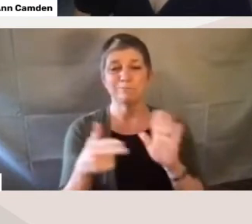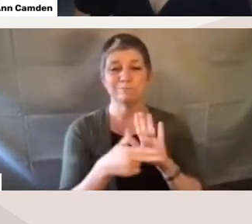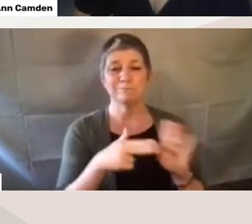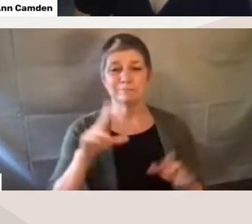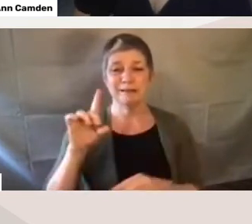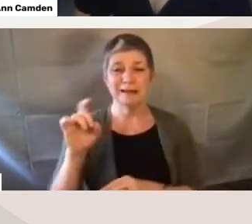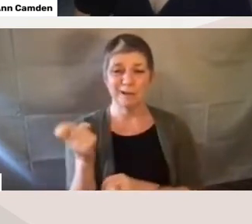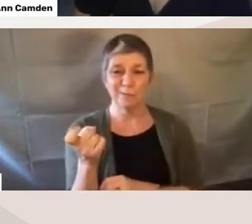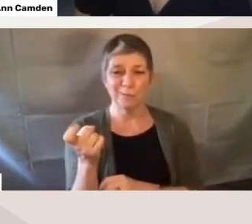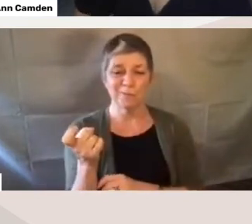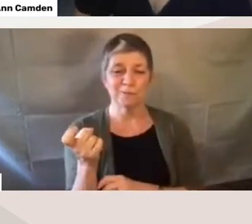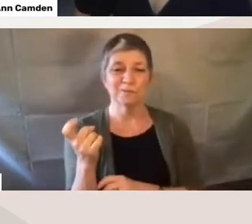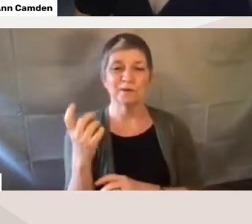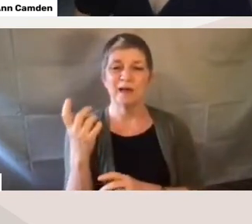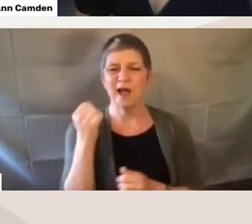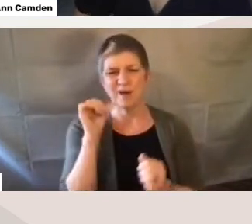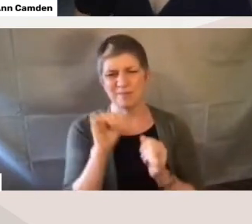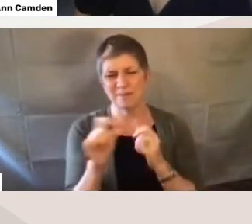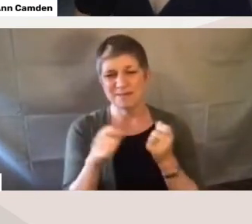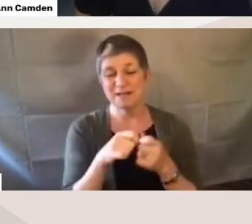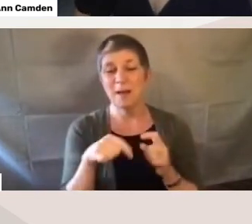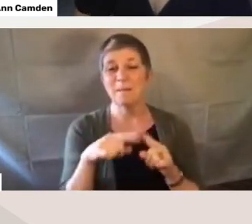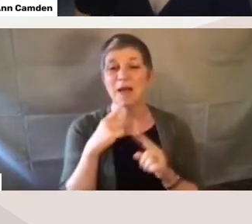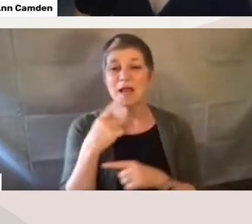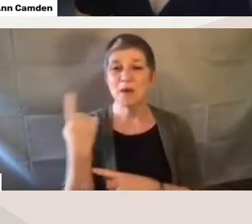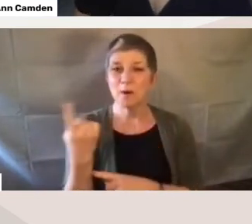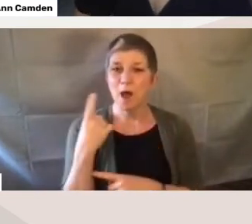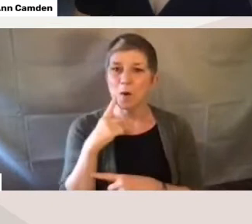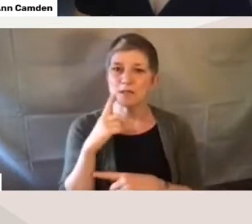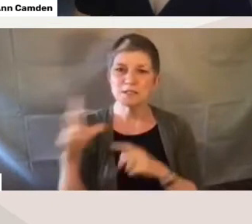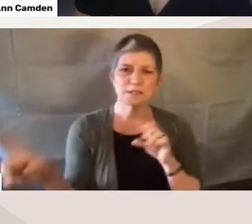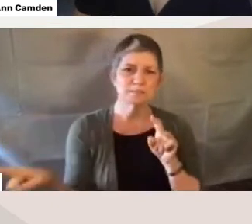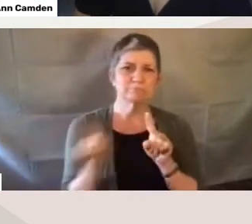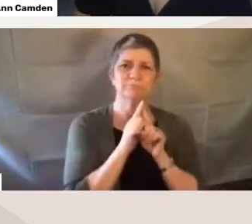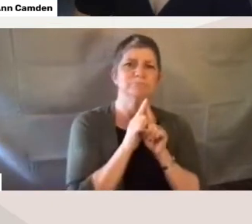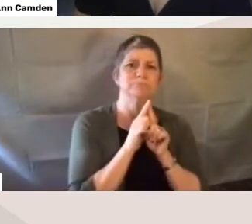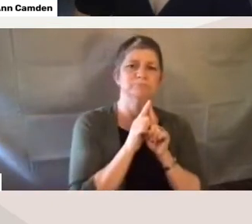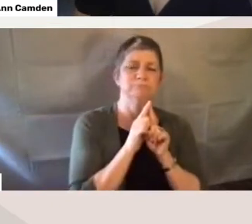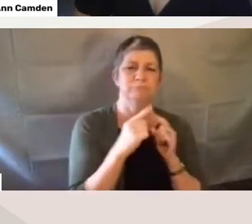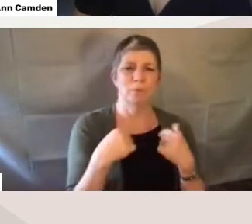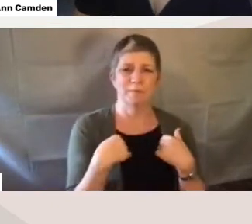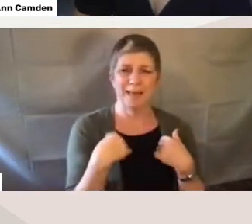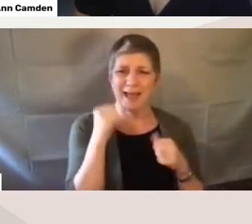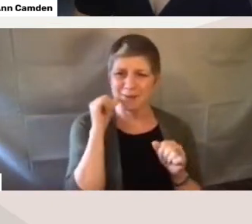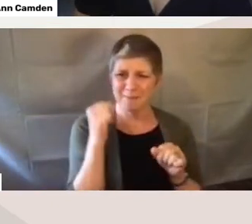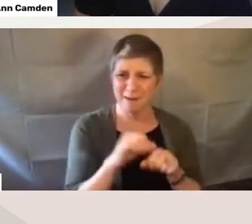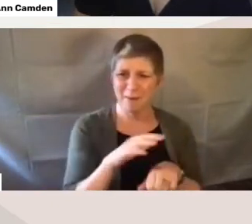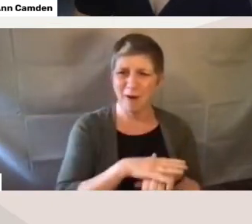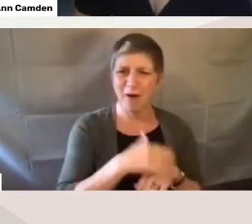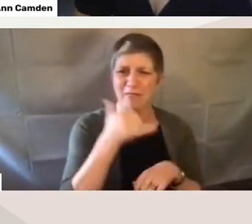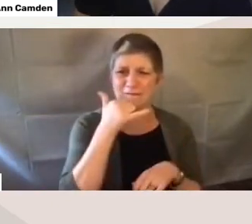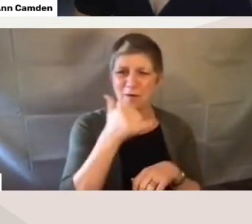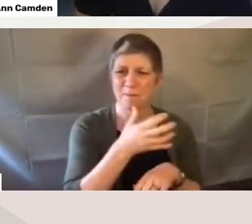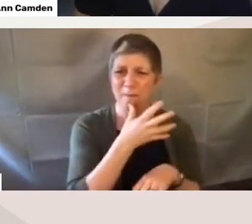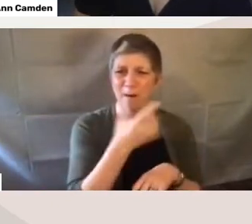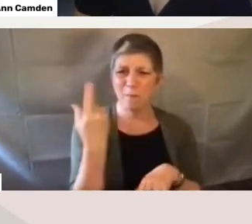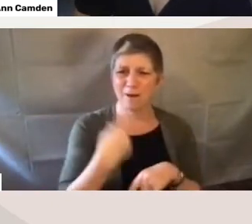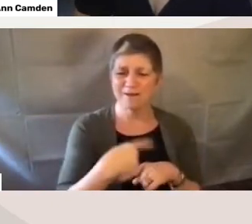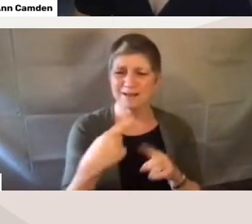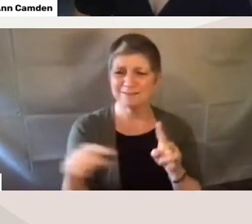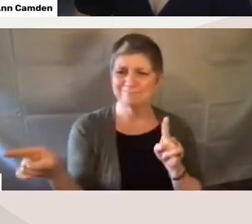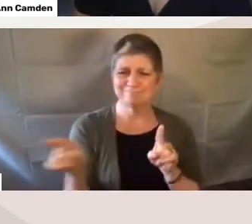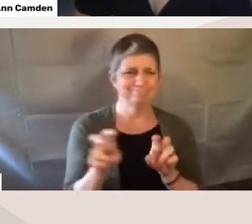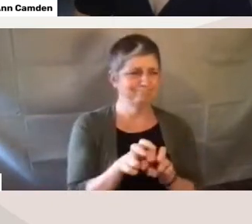remember, but he would always just like cling to me. And I remember being on the phone with my mom one day, and I was just like, is